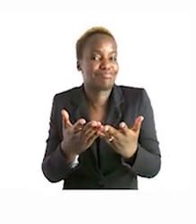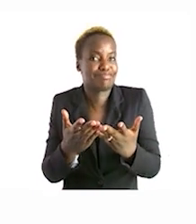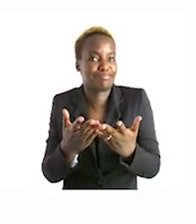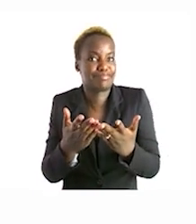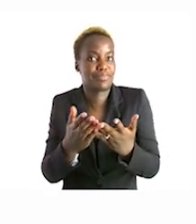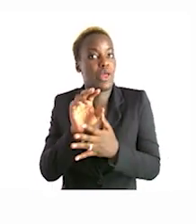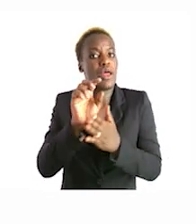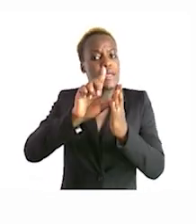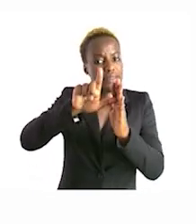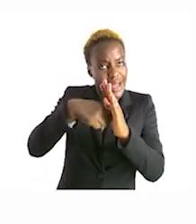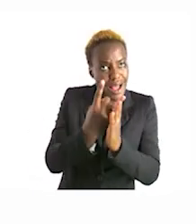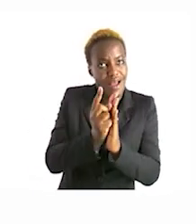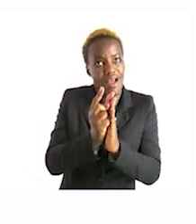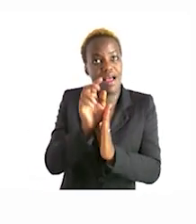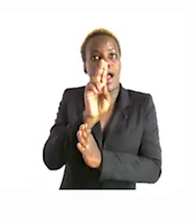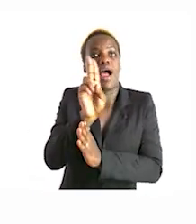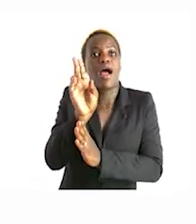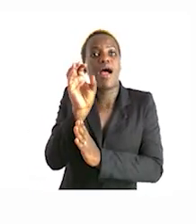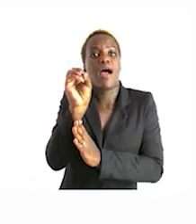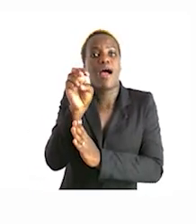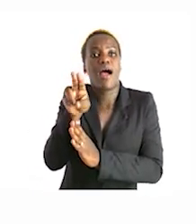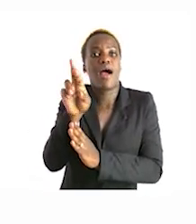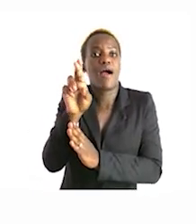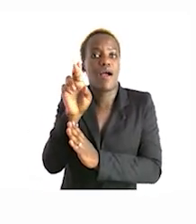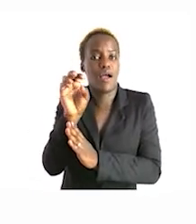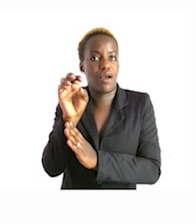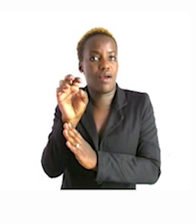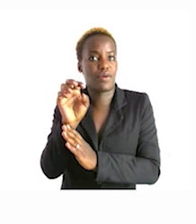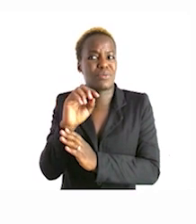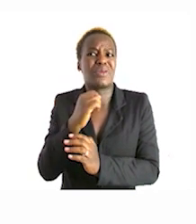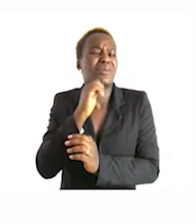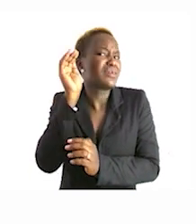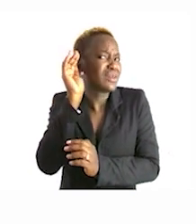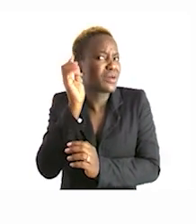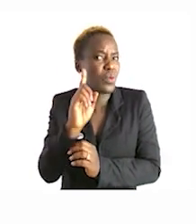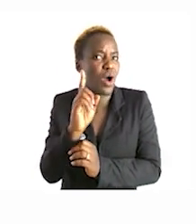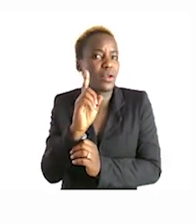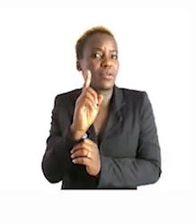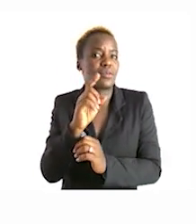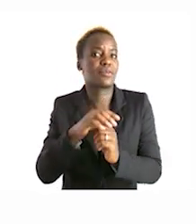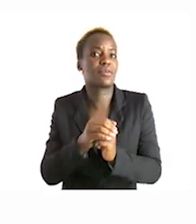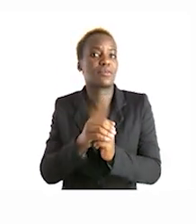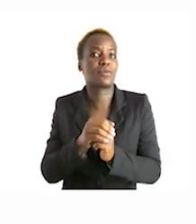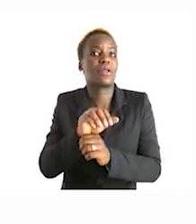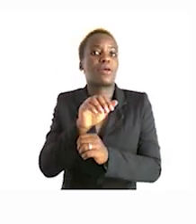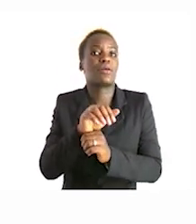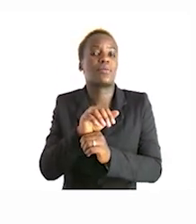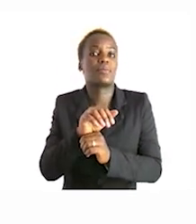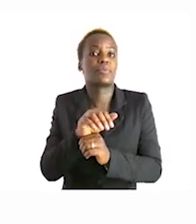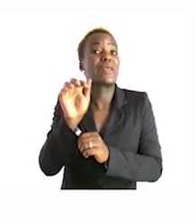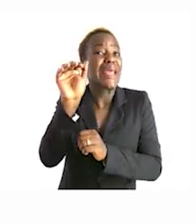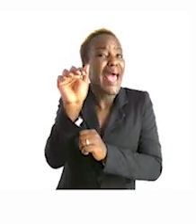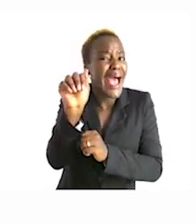word hour, what do you hear? That is correct. We hear the letter A sound in